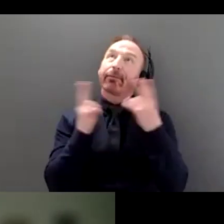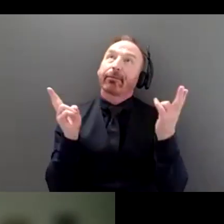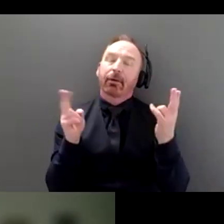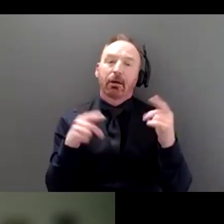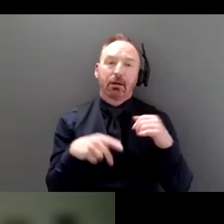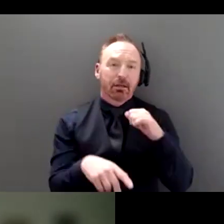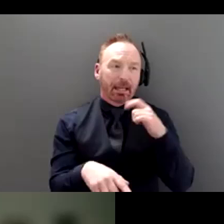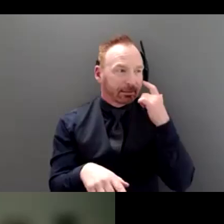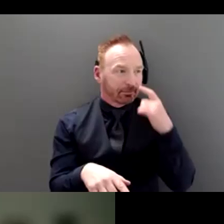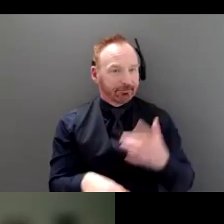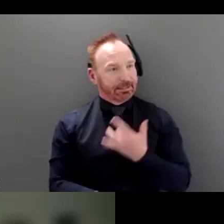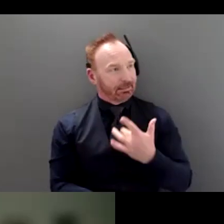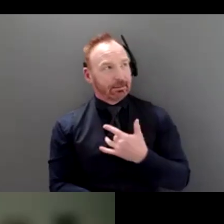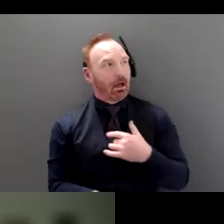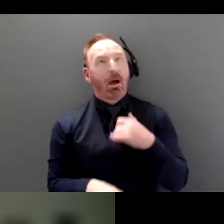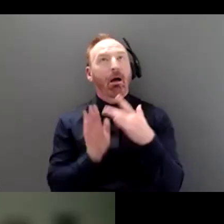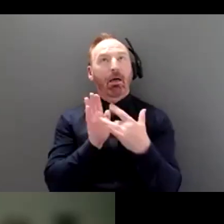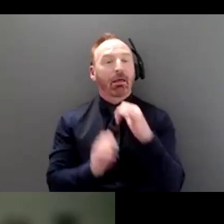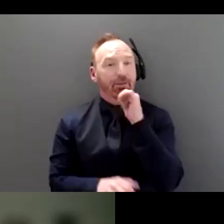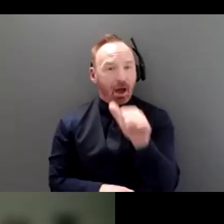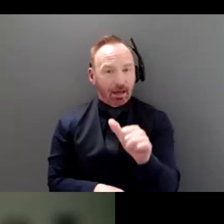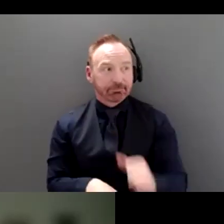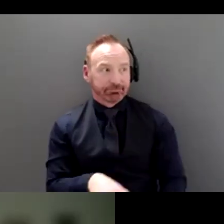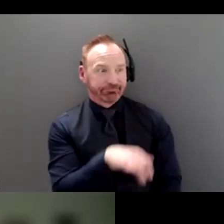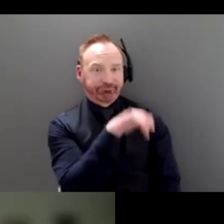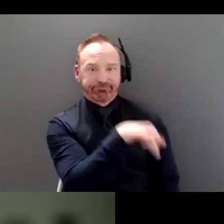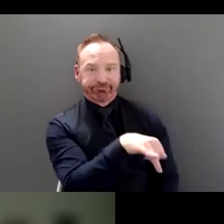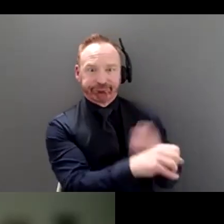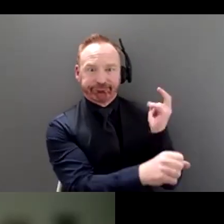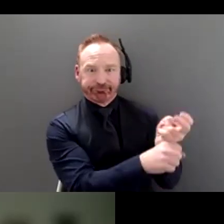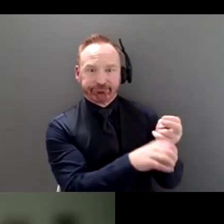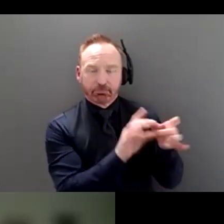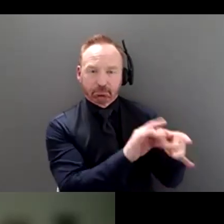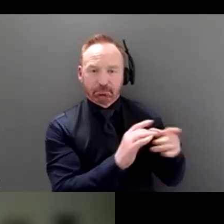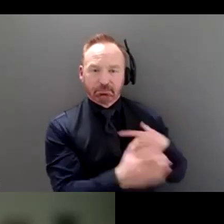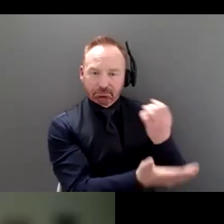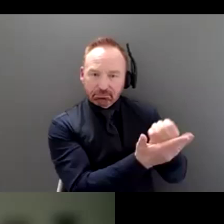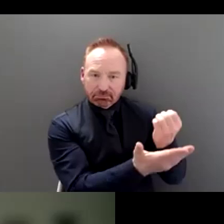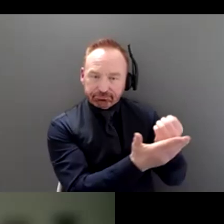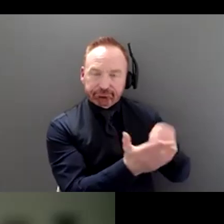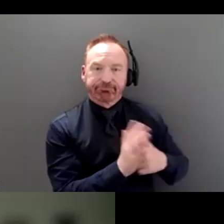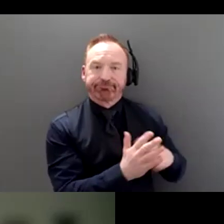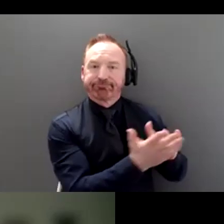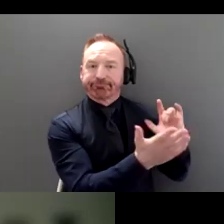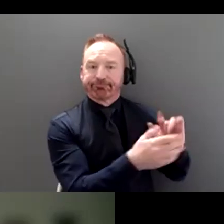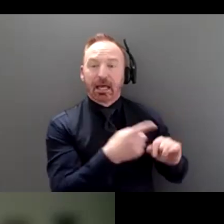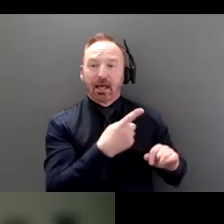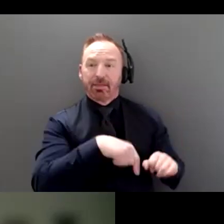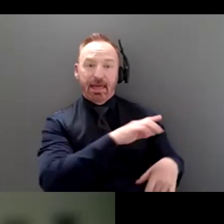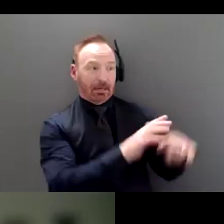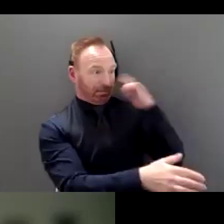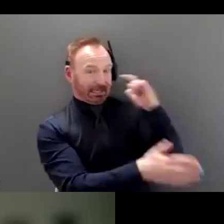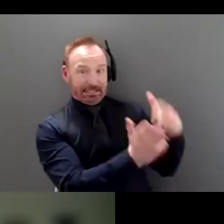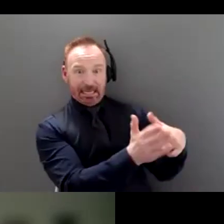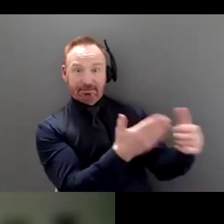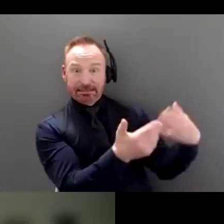Definitely. And that's like the one of the hardest parts with economic abuse is like it's not easy to recognize, right? And it's